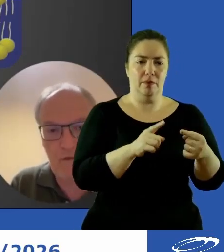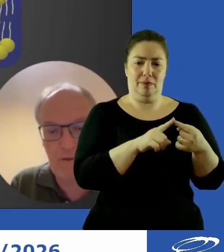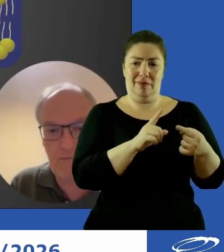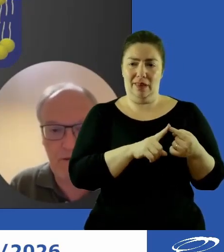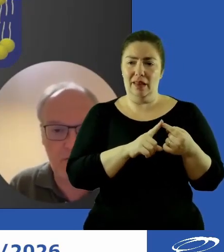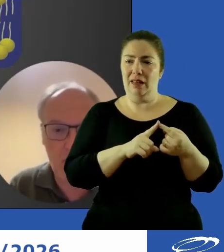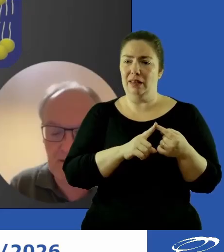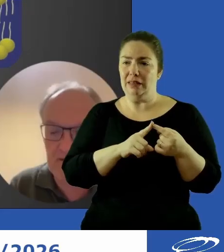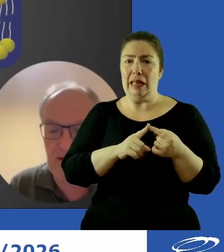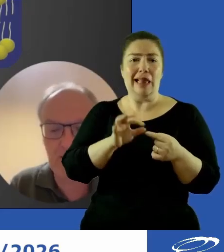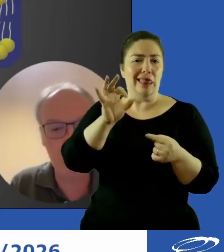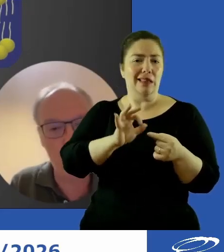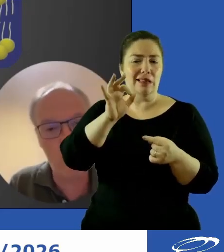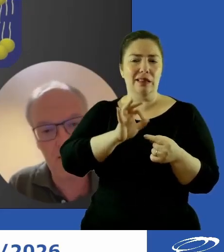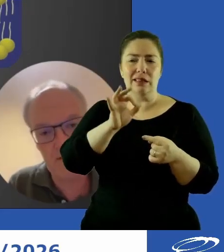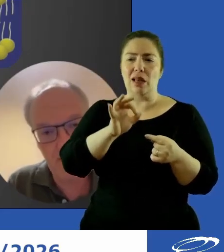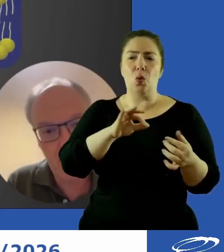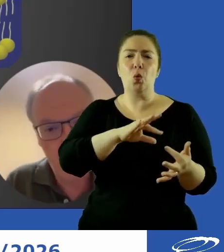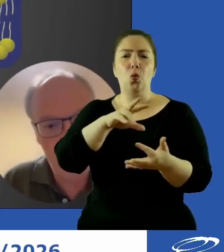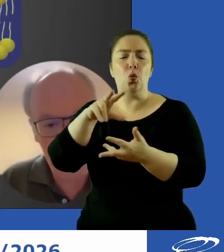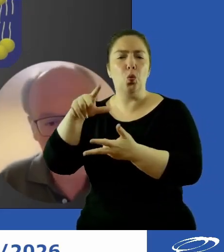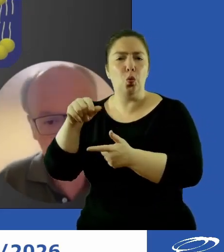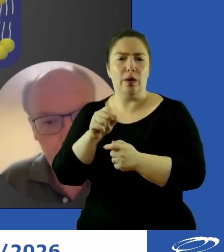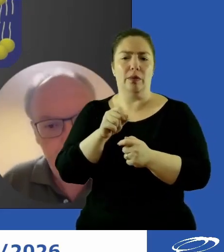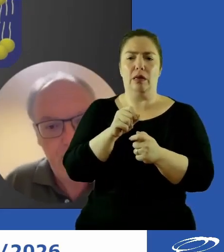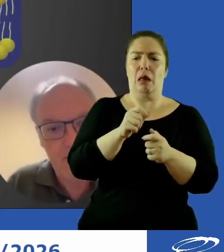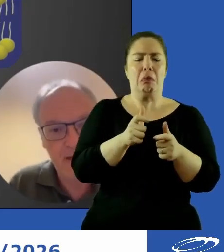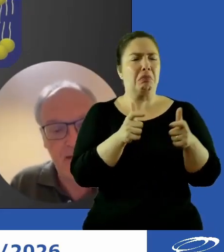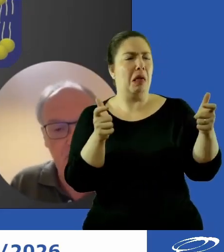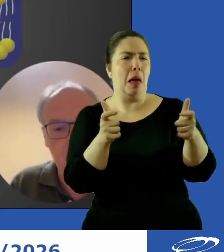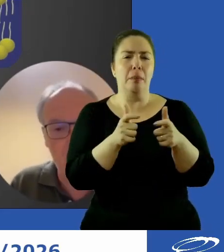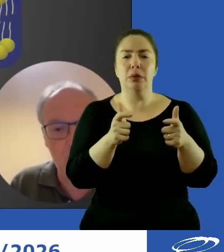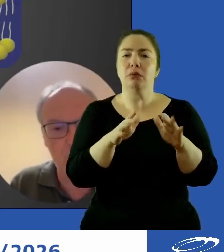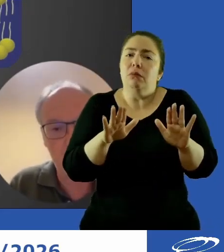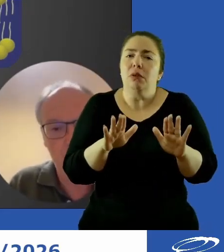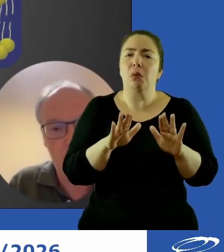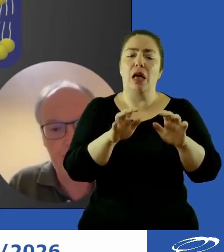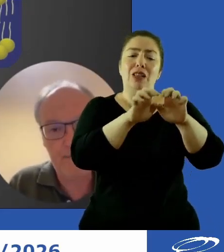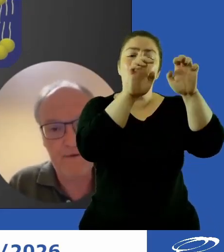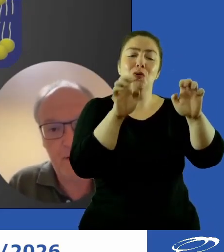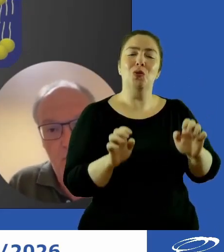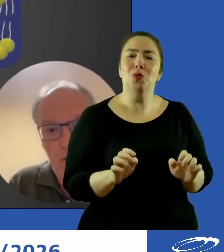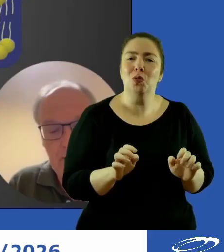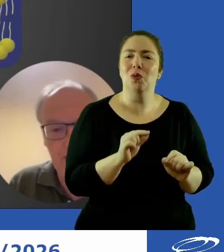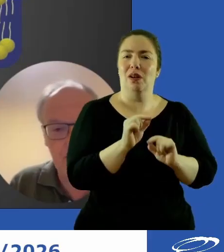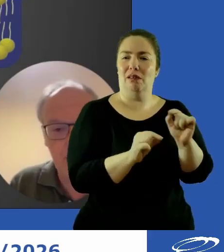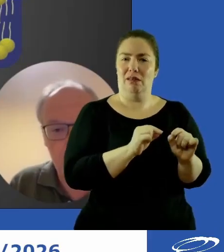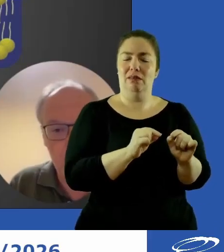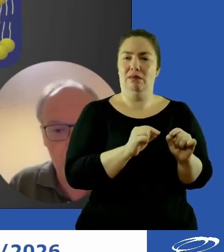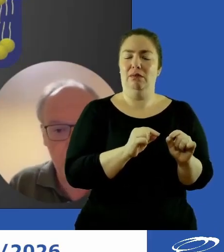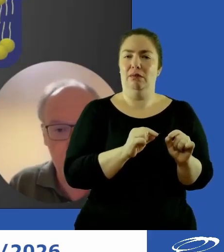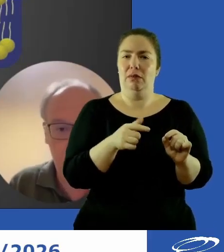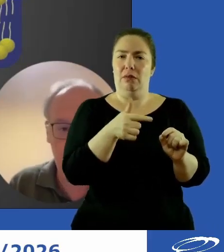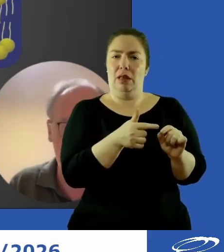the target site. So once the basic structure of the cell wall, these two